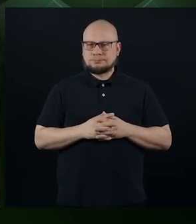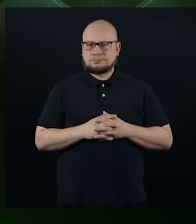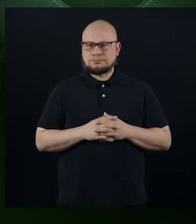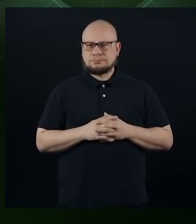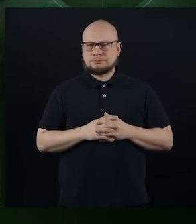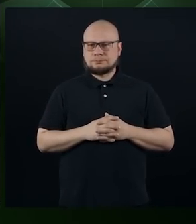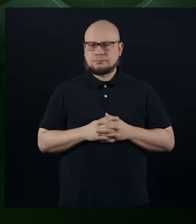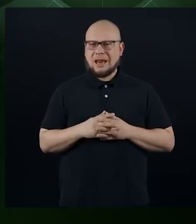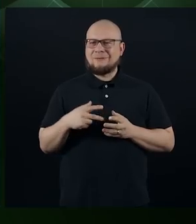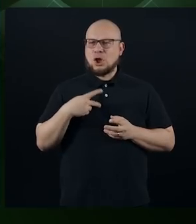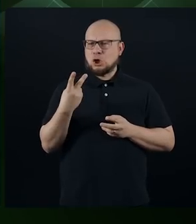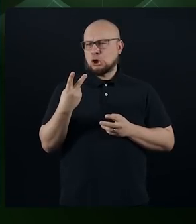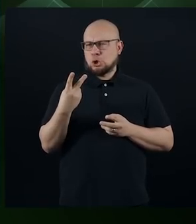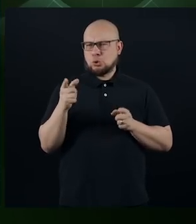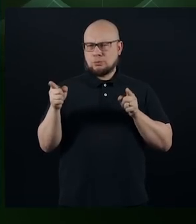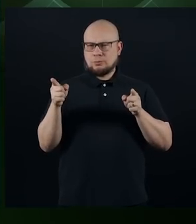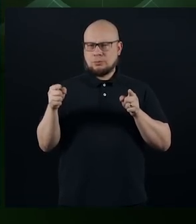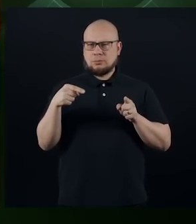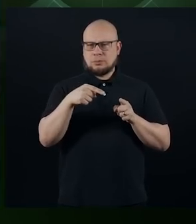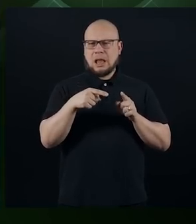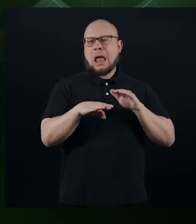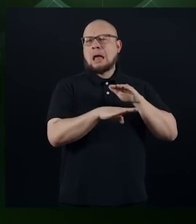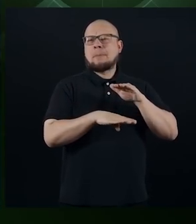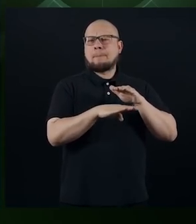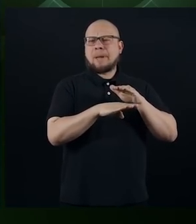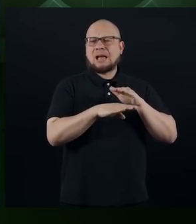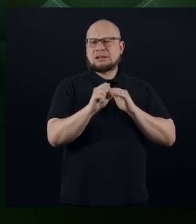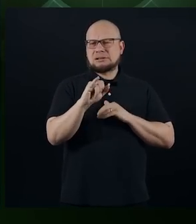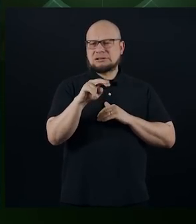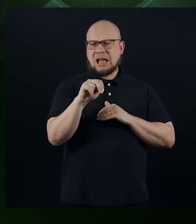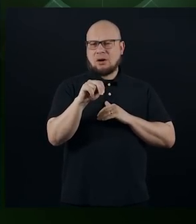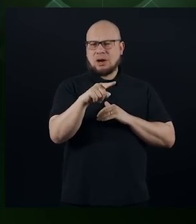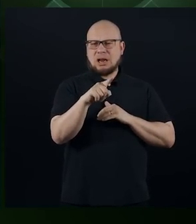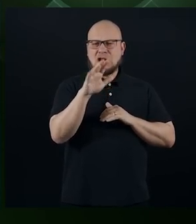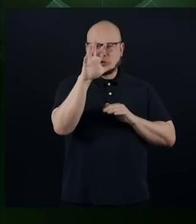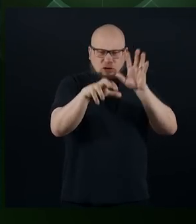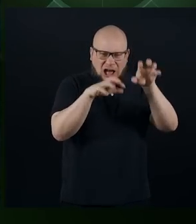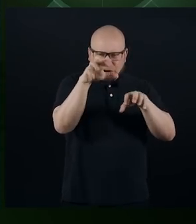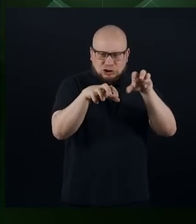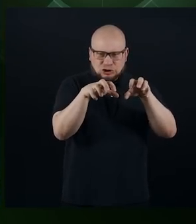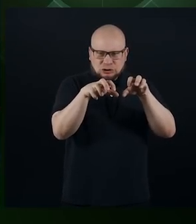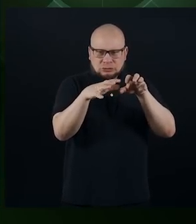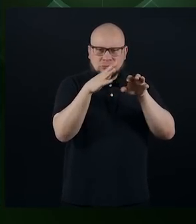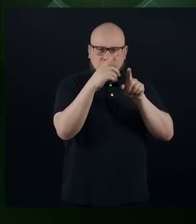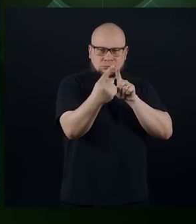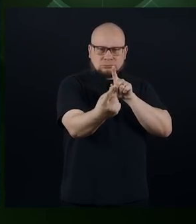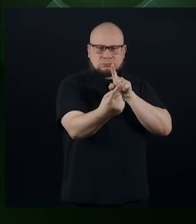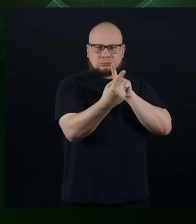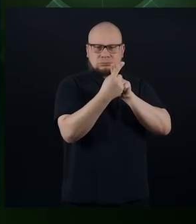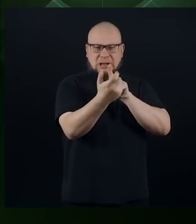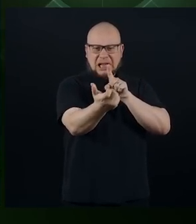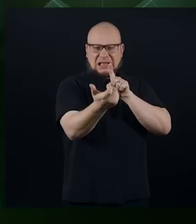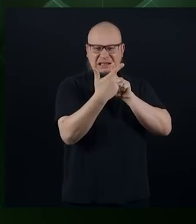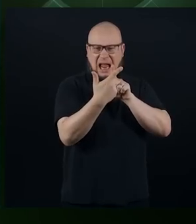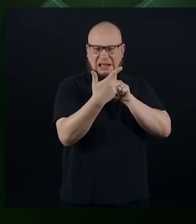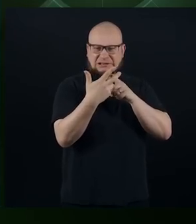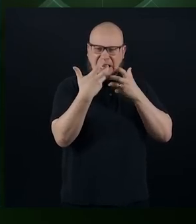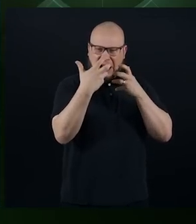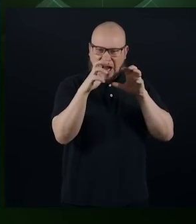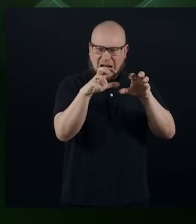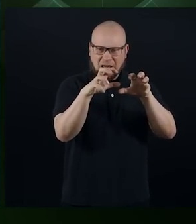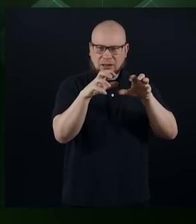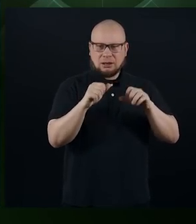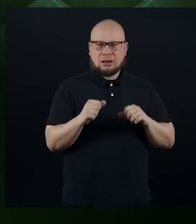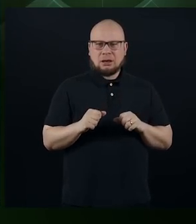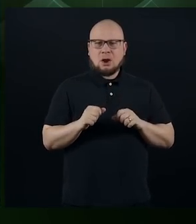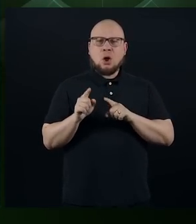There are two types of sirens. The base sirens, they will have a scratch attack where they can come towards you and attack you really ferociously. But at the